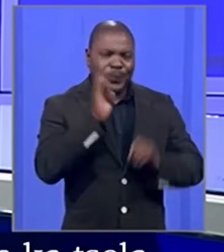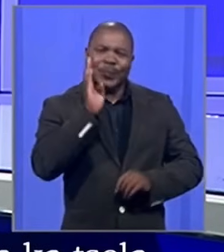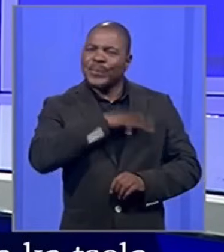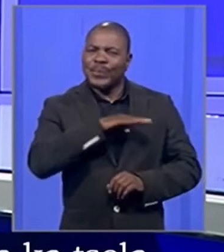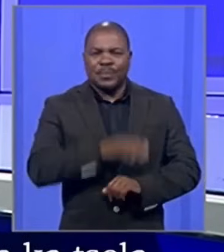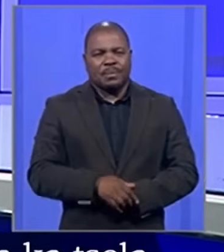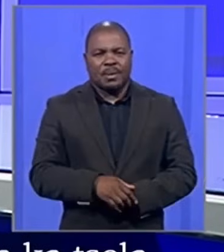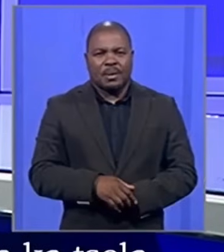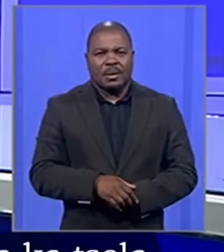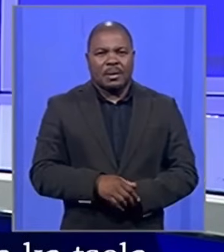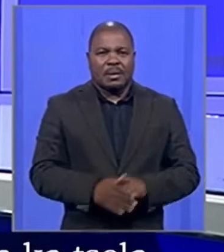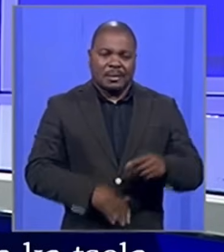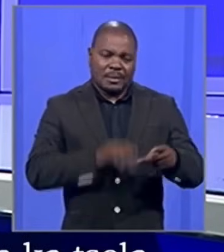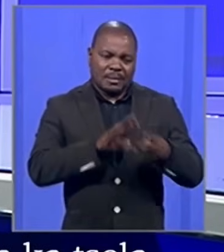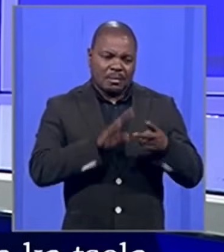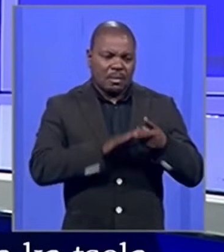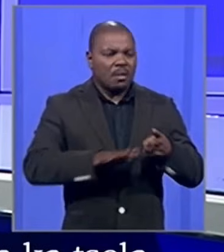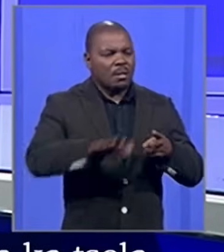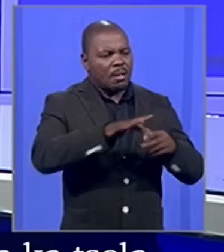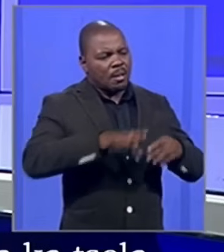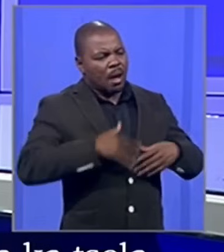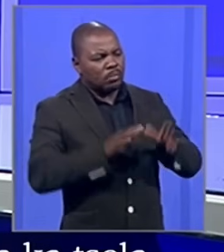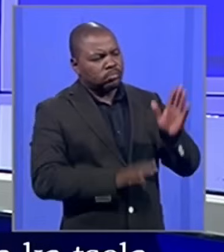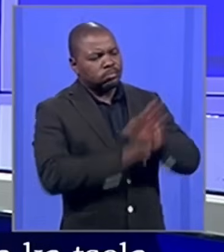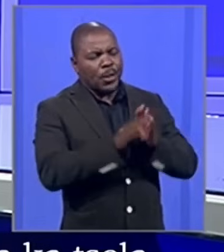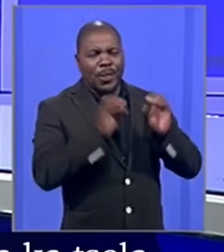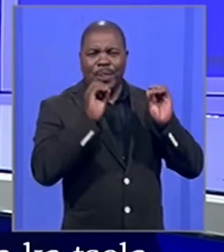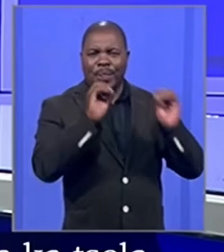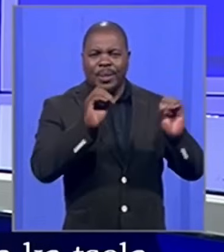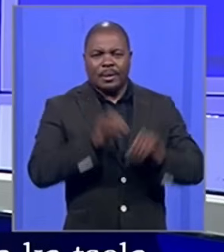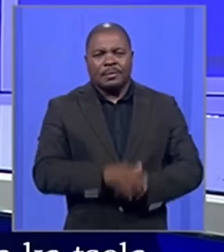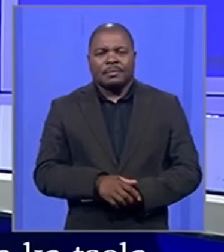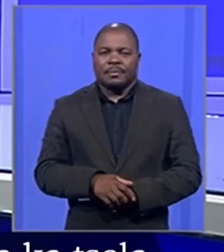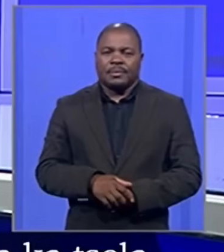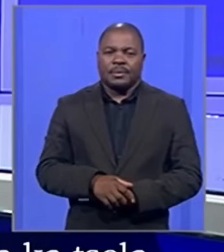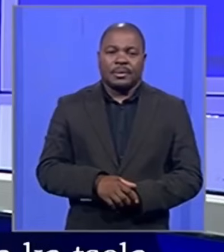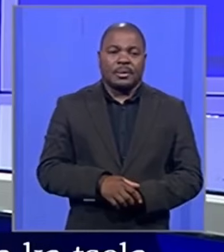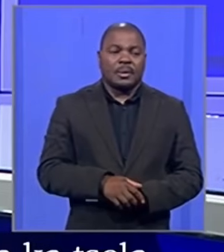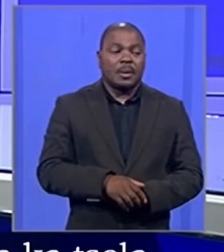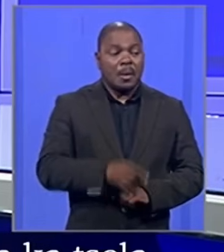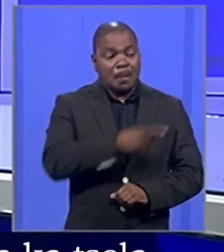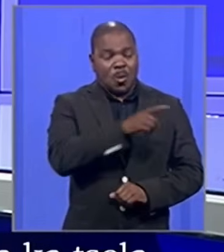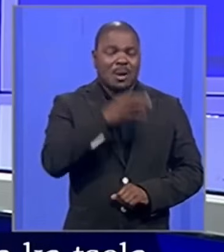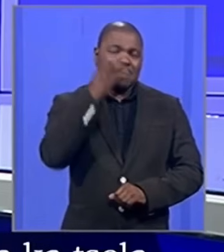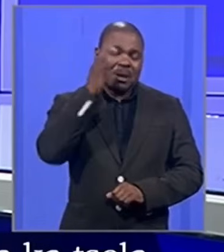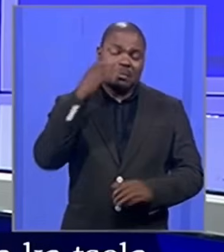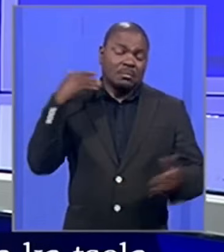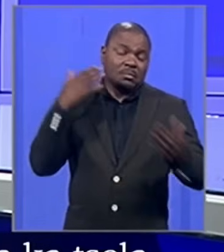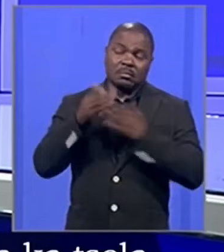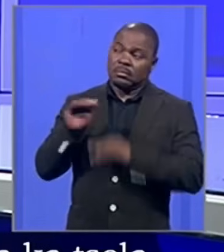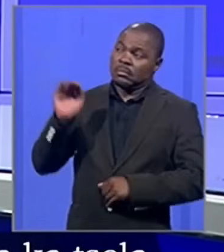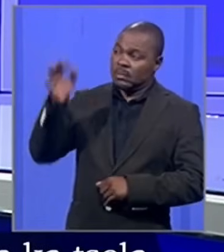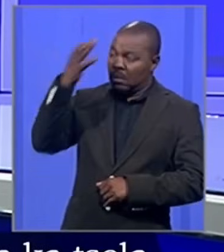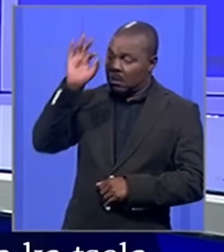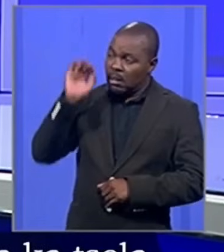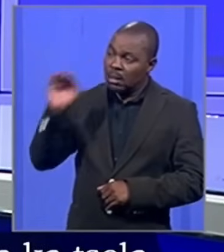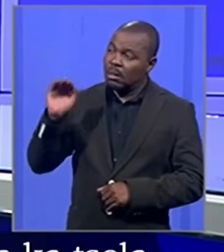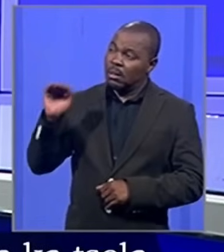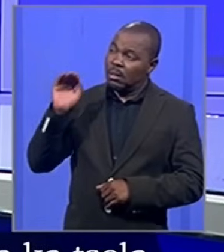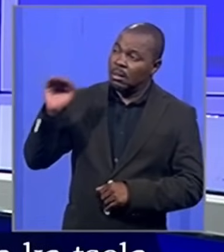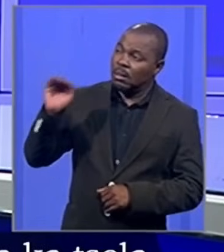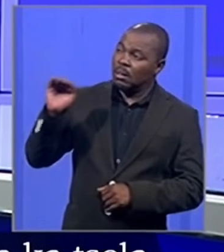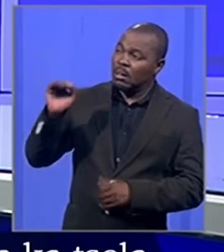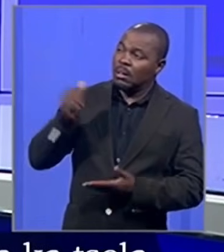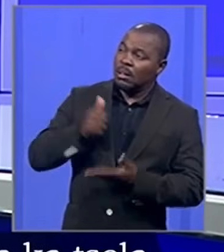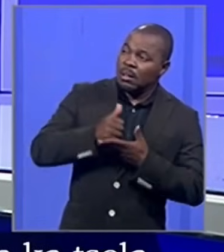oo kgotsa go fetola maemo a botshelo a bona. Ba re setse e le lobaka ba ikuela go puso go ba